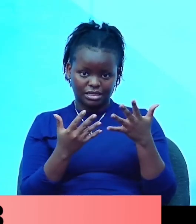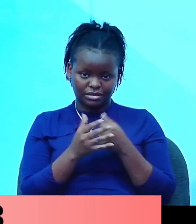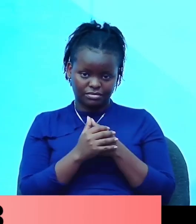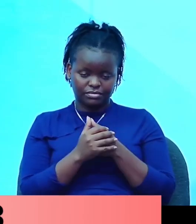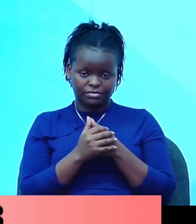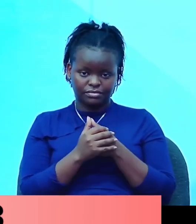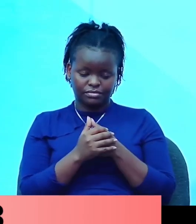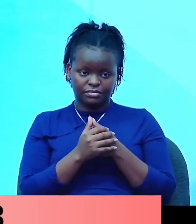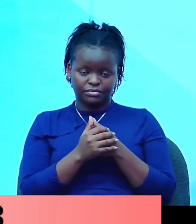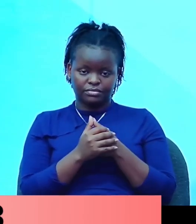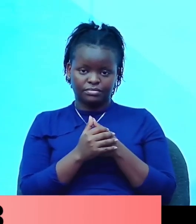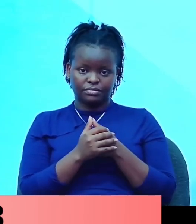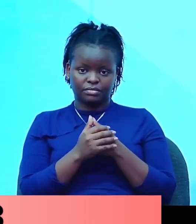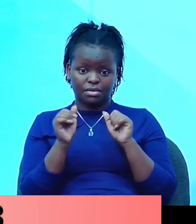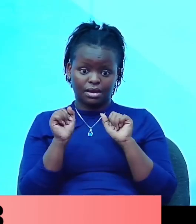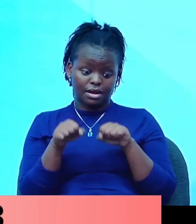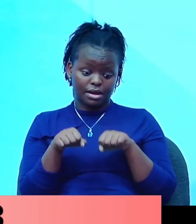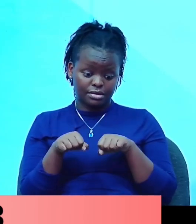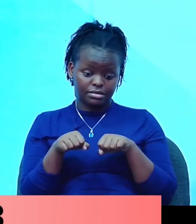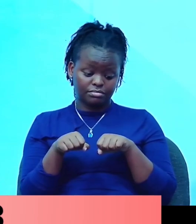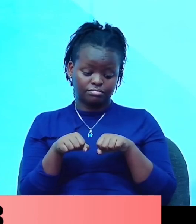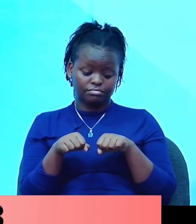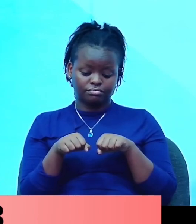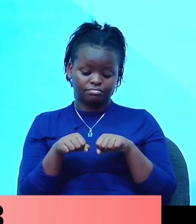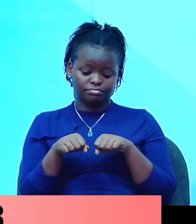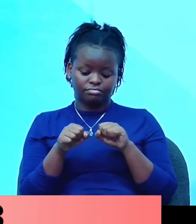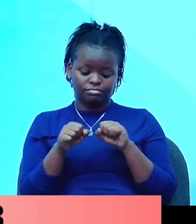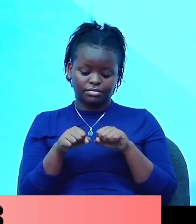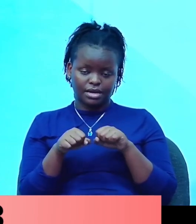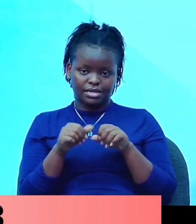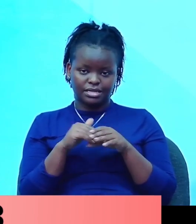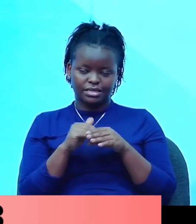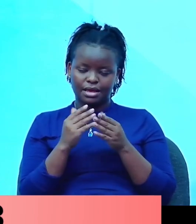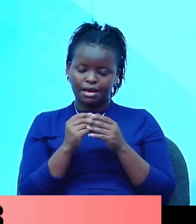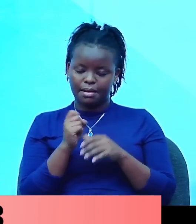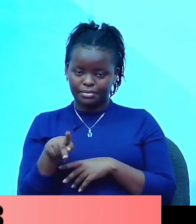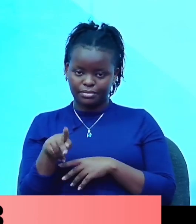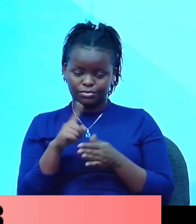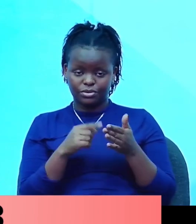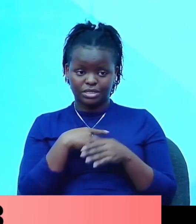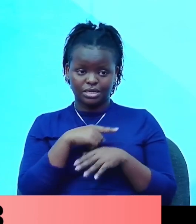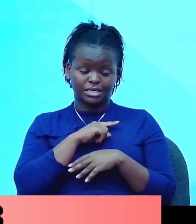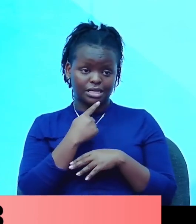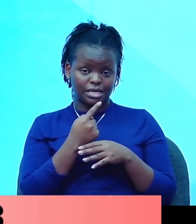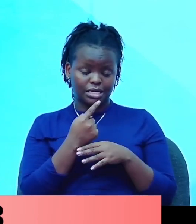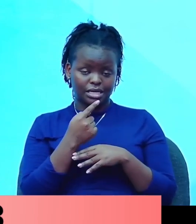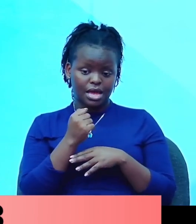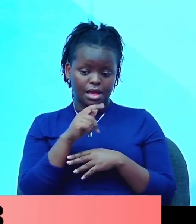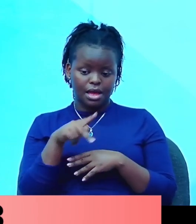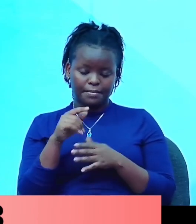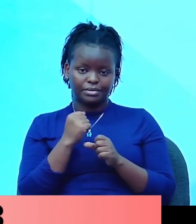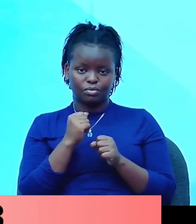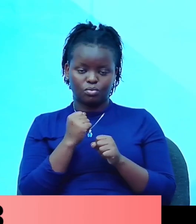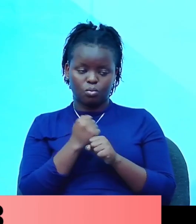features that you can do in the app. But what we are saying is that this app works for whatever mode you're in.